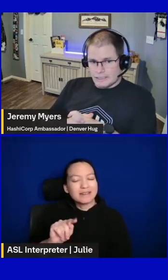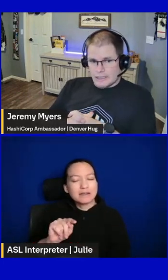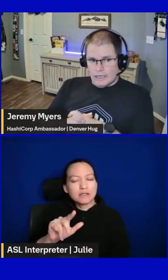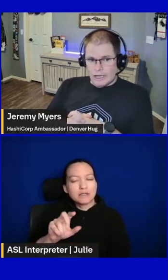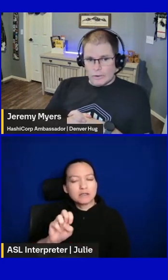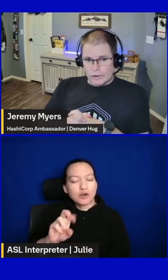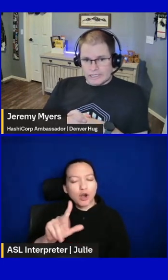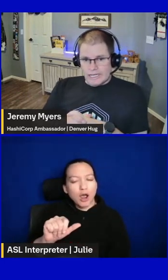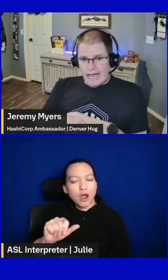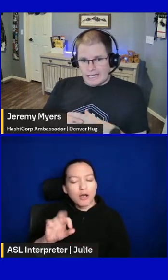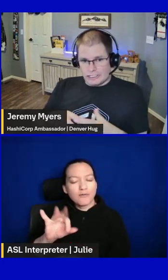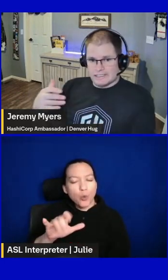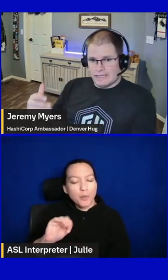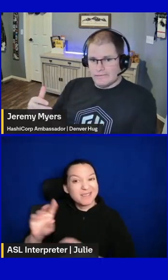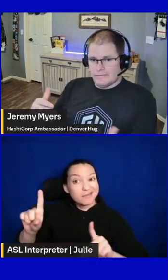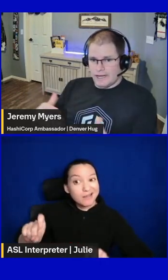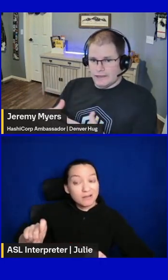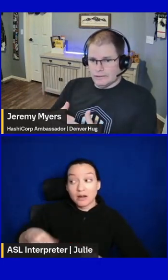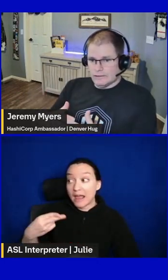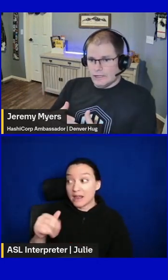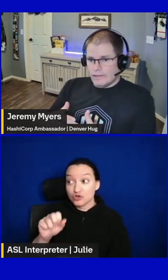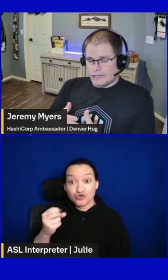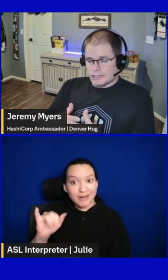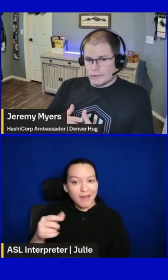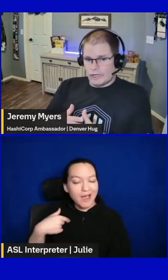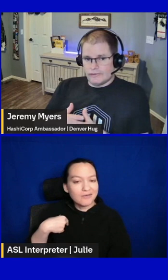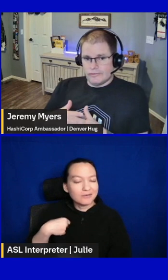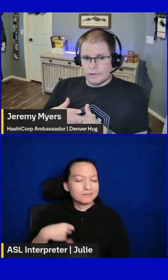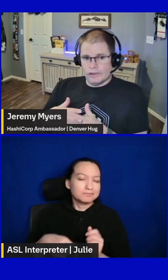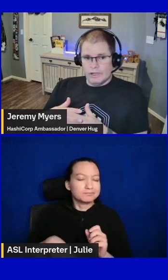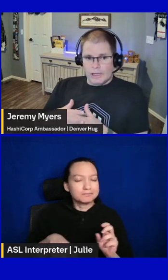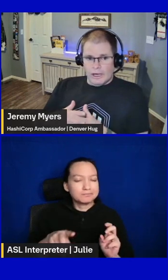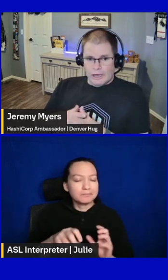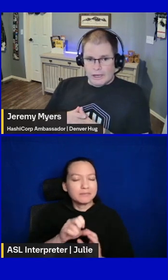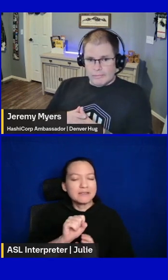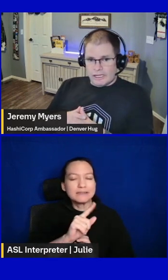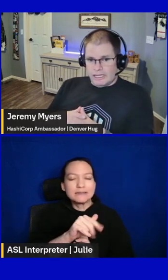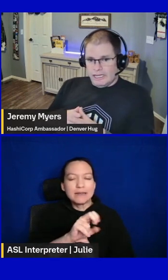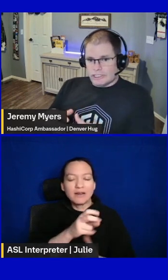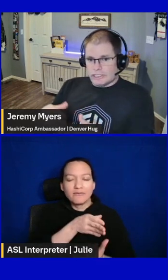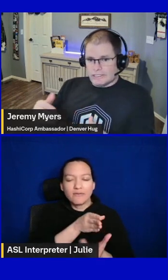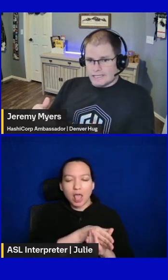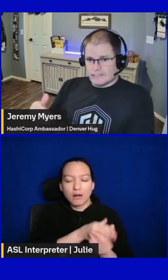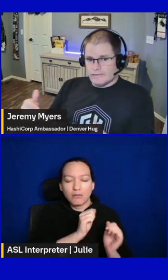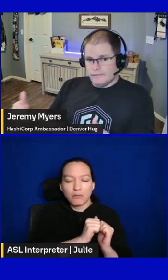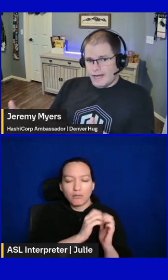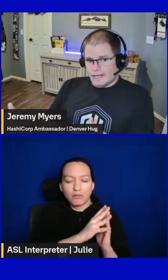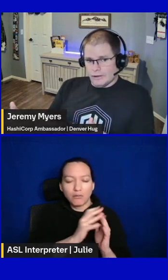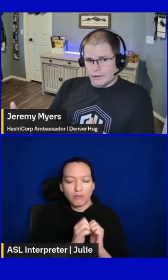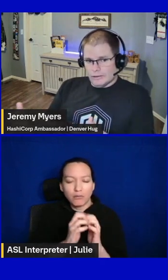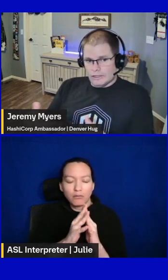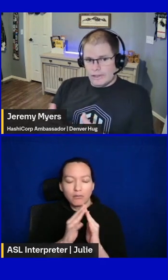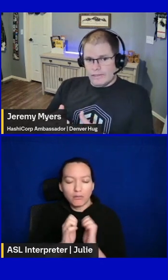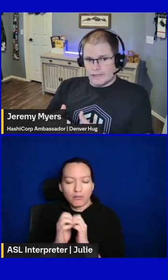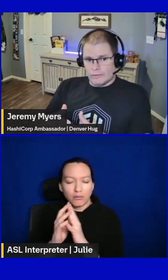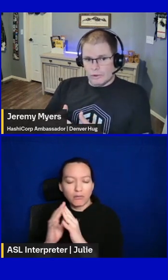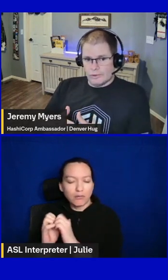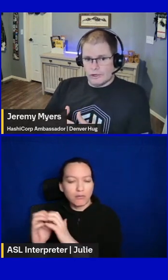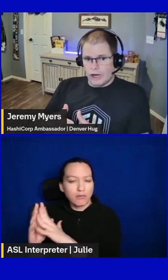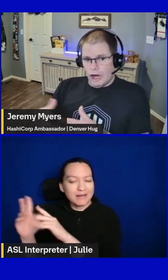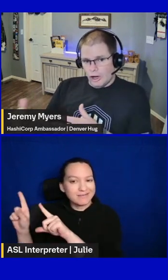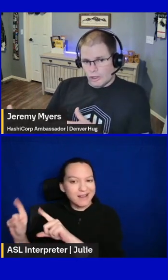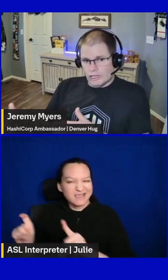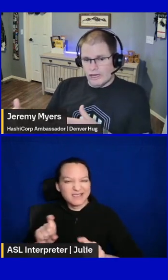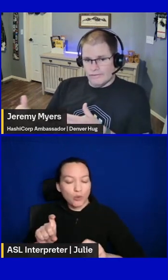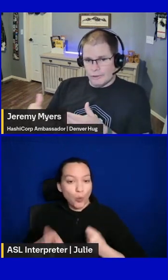test. According to Hashi, there is a state file that is created for each test file that will hold the state